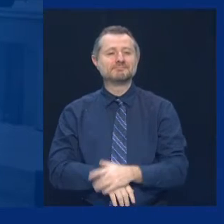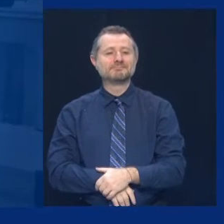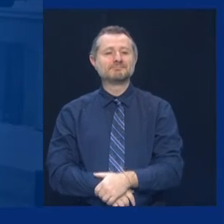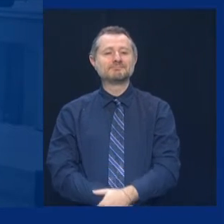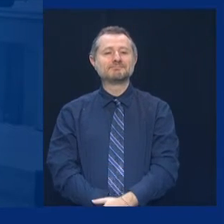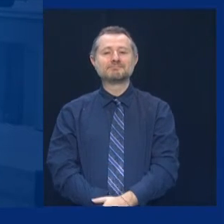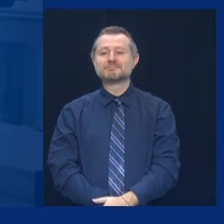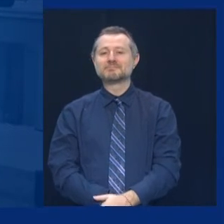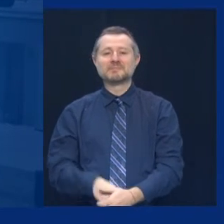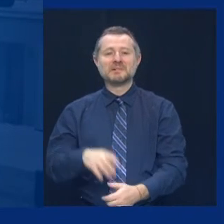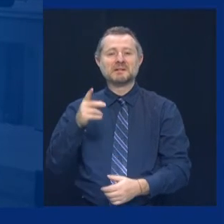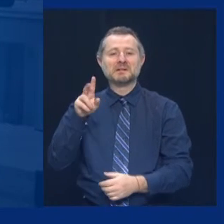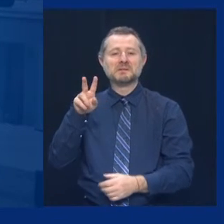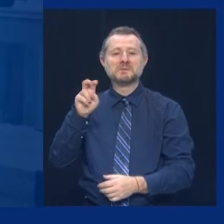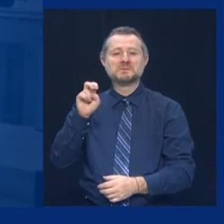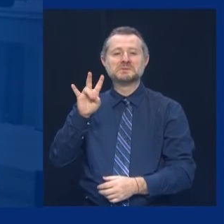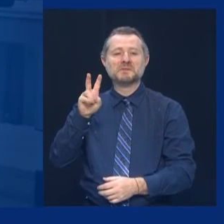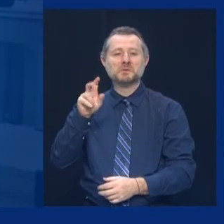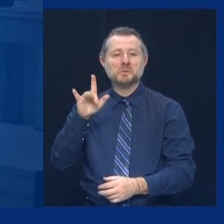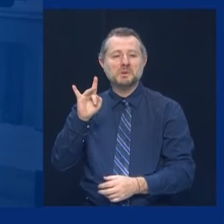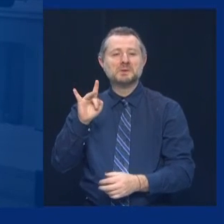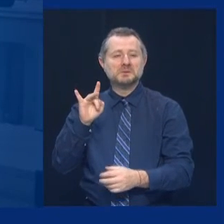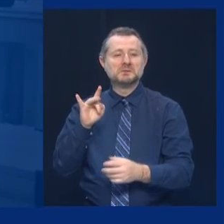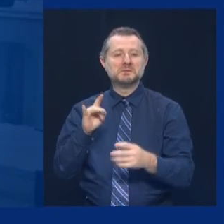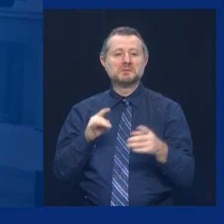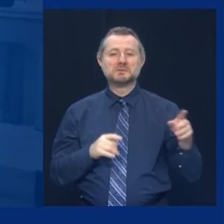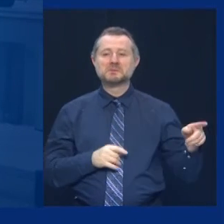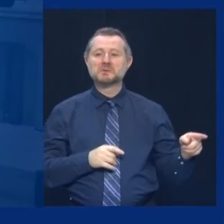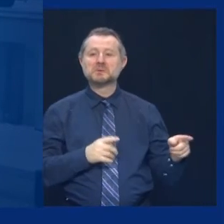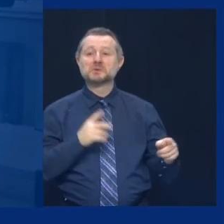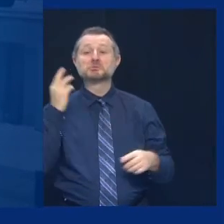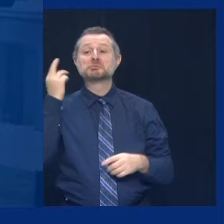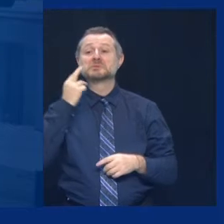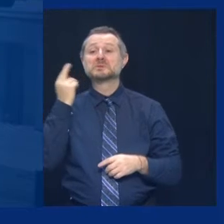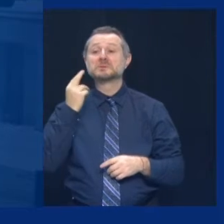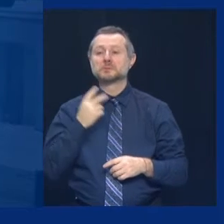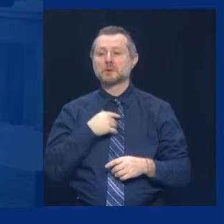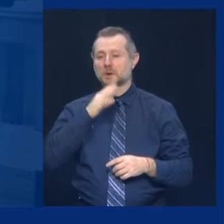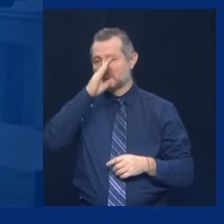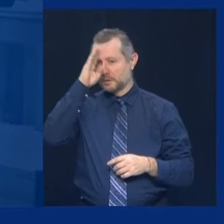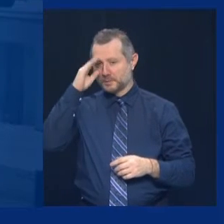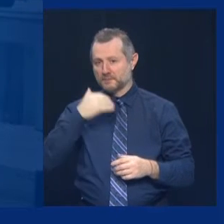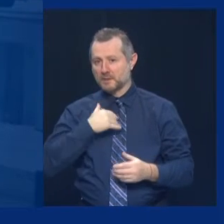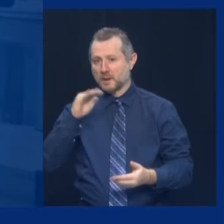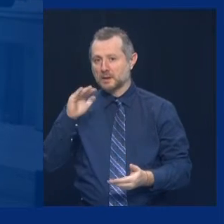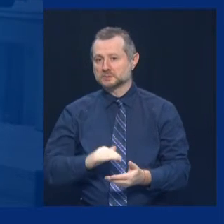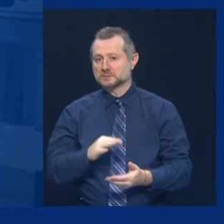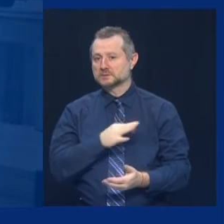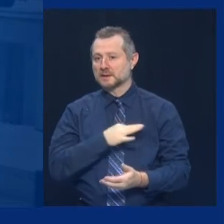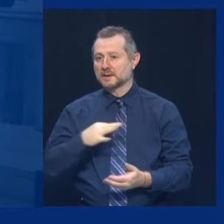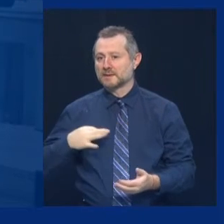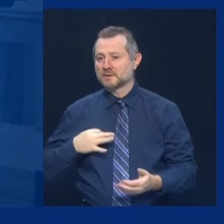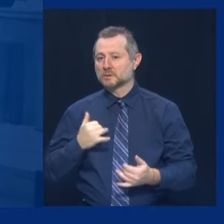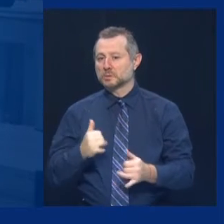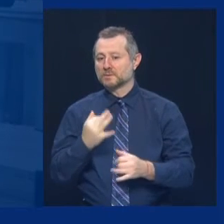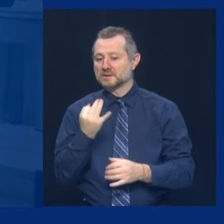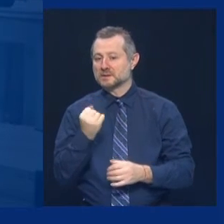That's because hospitals have reduced staff on the weekend. They tend not to discharge as many people.